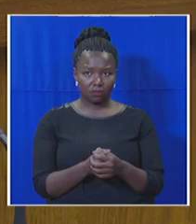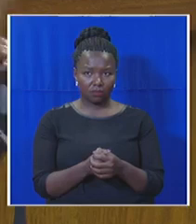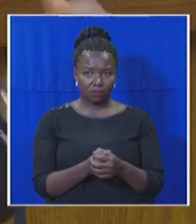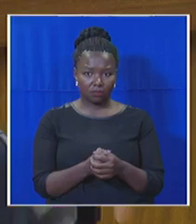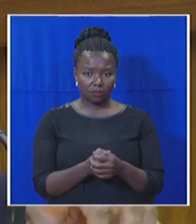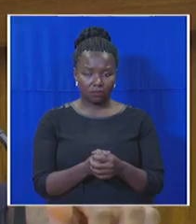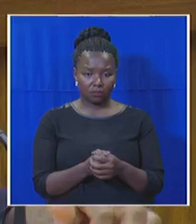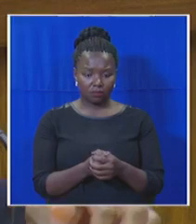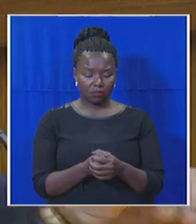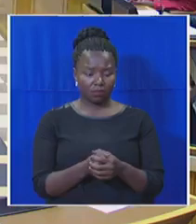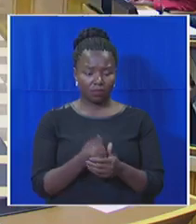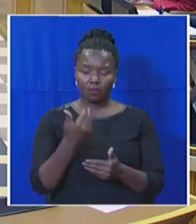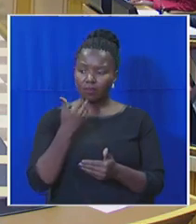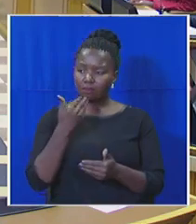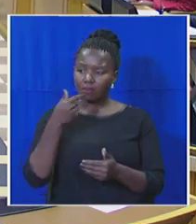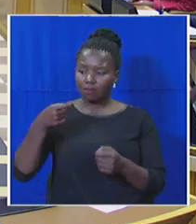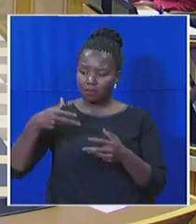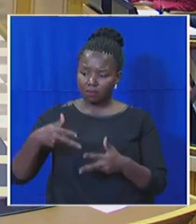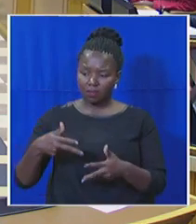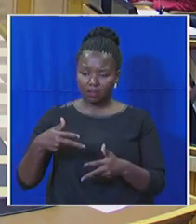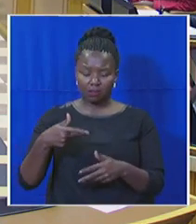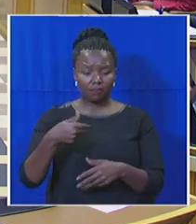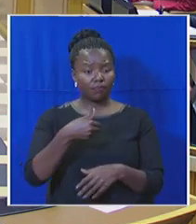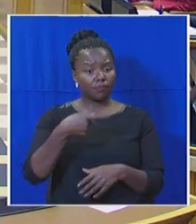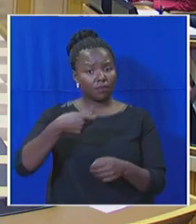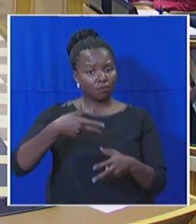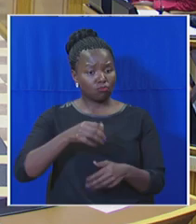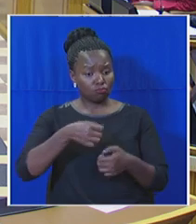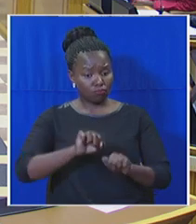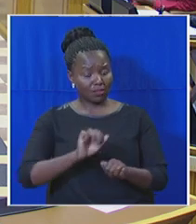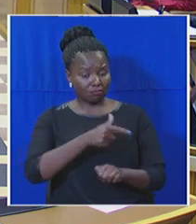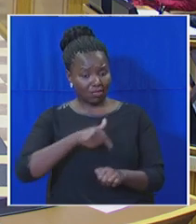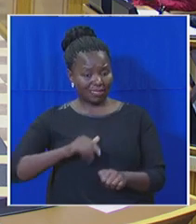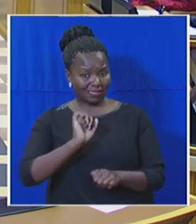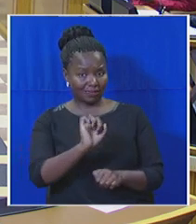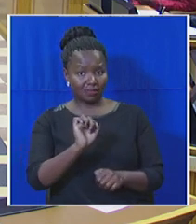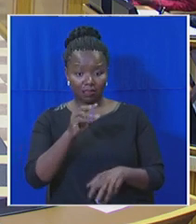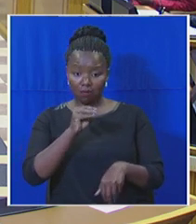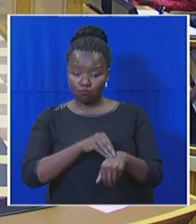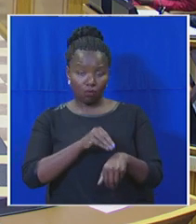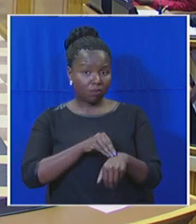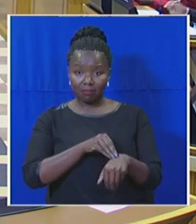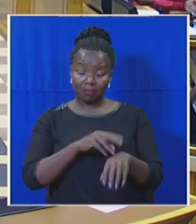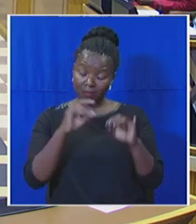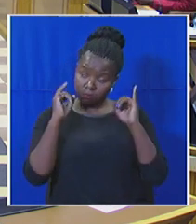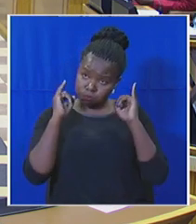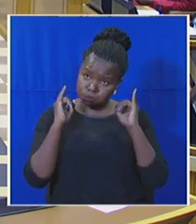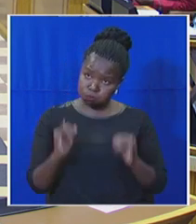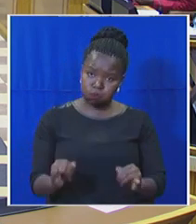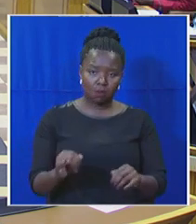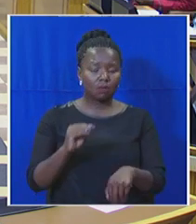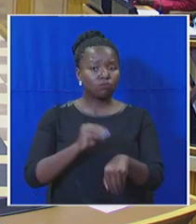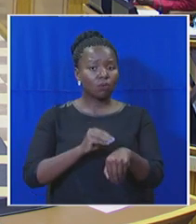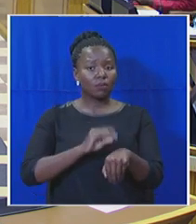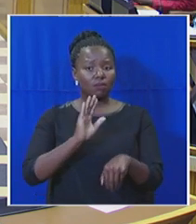Thank you, Speaker. Mr. President, this is not a challenge. This is a disaster. So far, 7